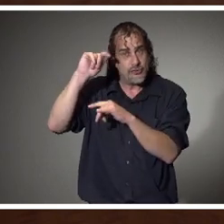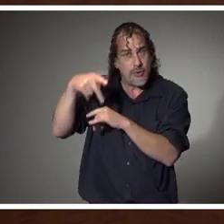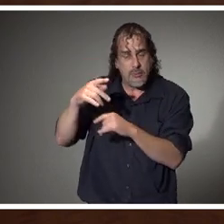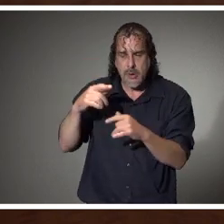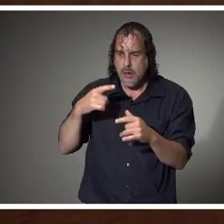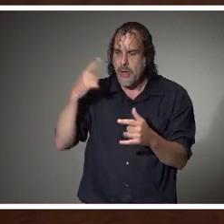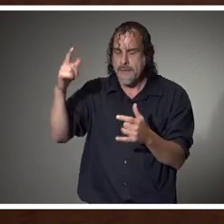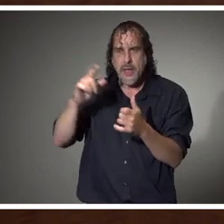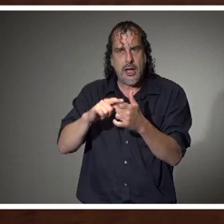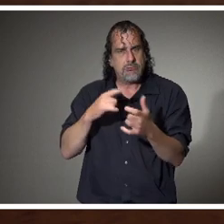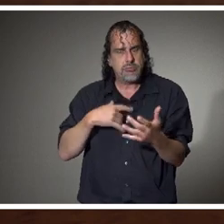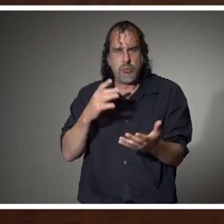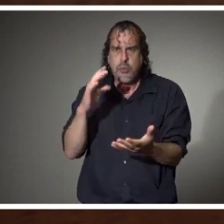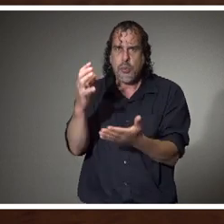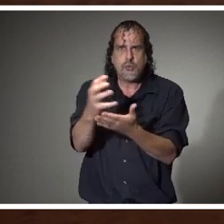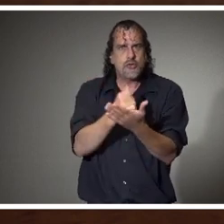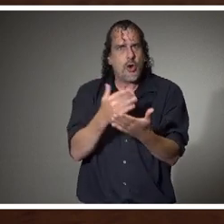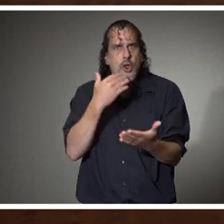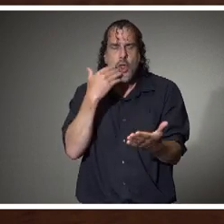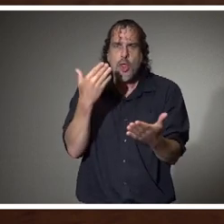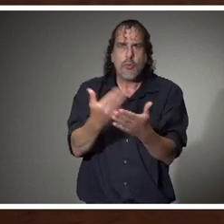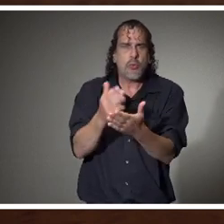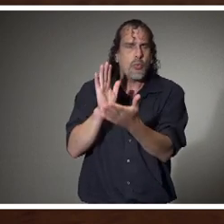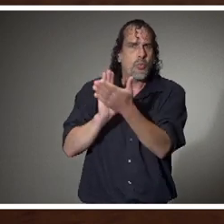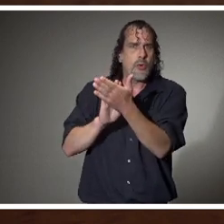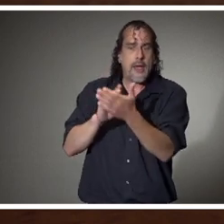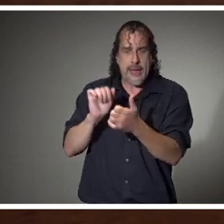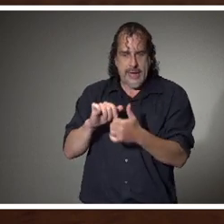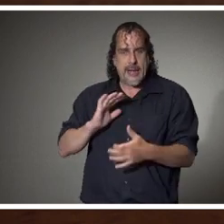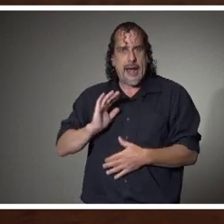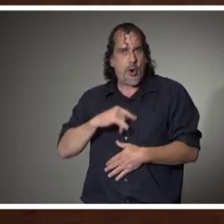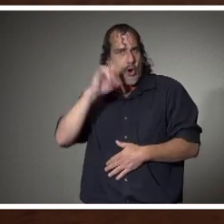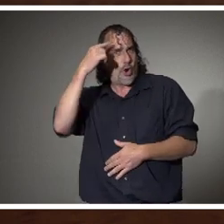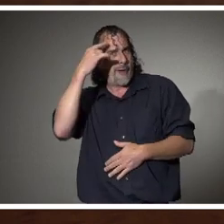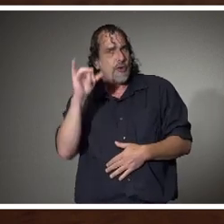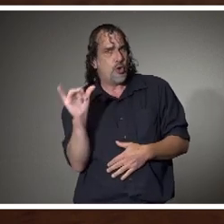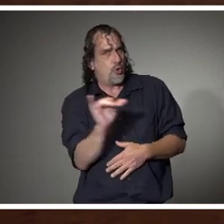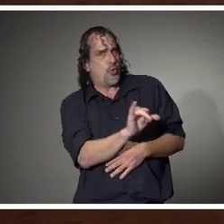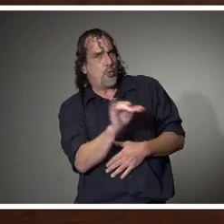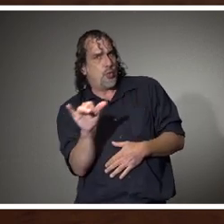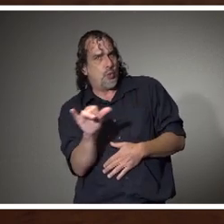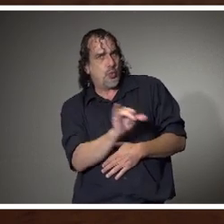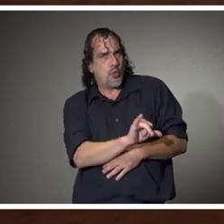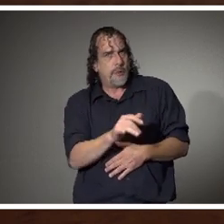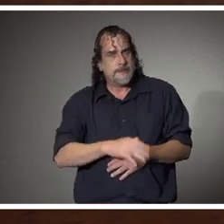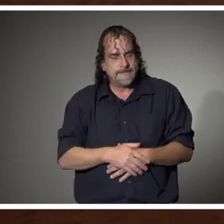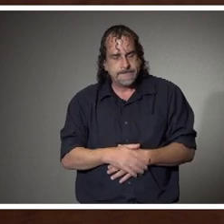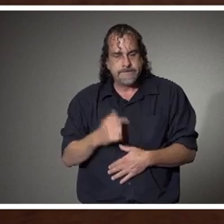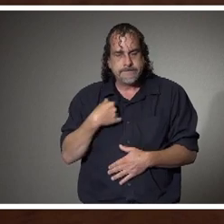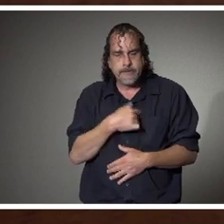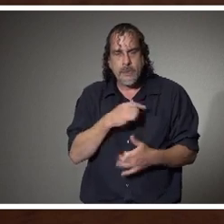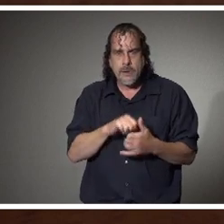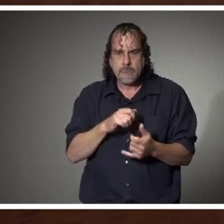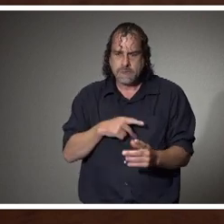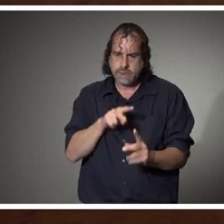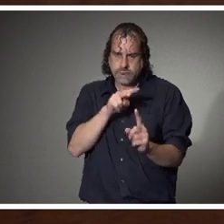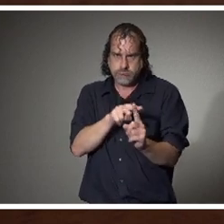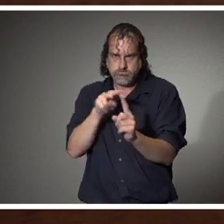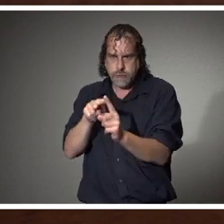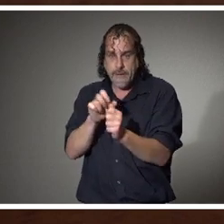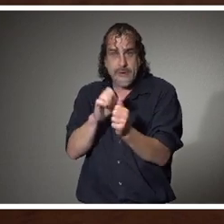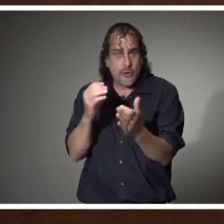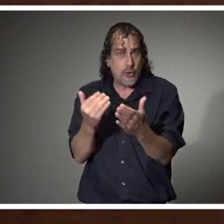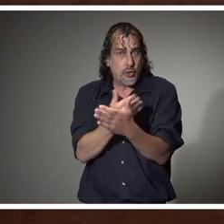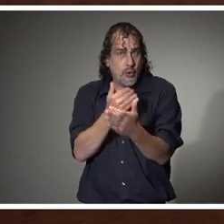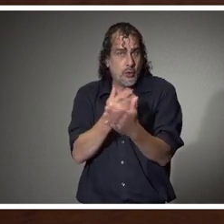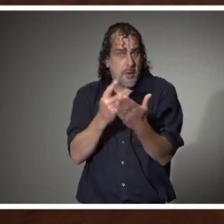deserve great credit, as does Governor Reeves. We also need to continue providing effective oversight of these new programs